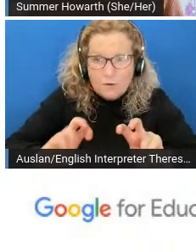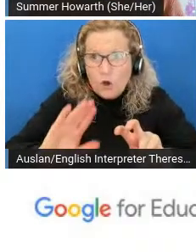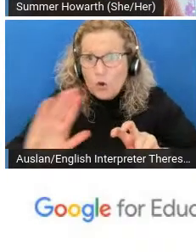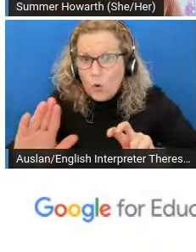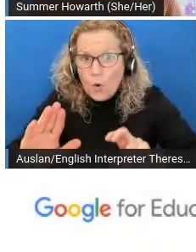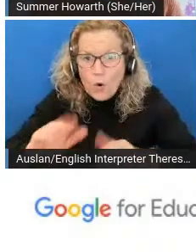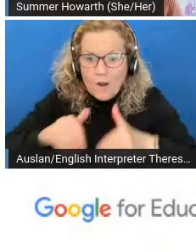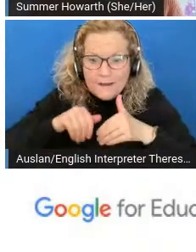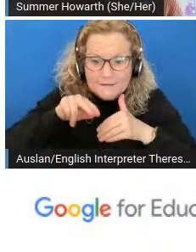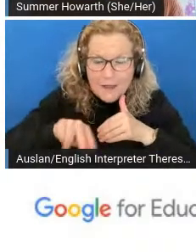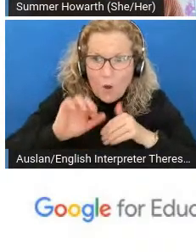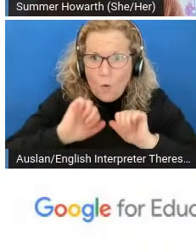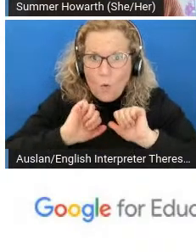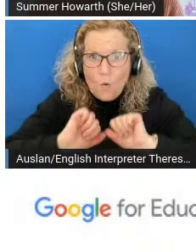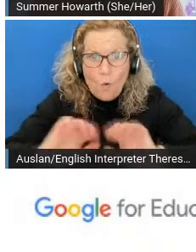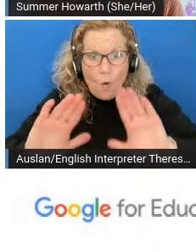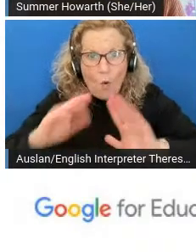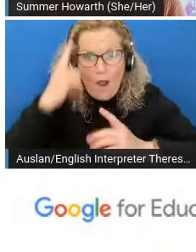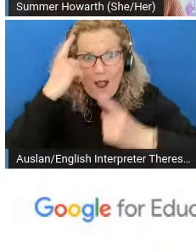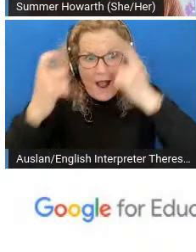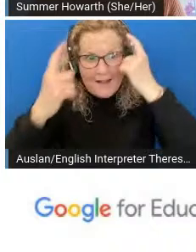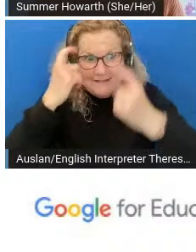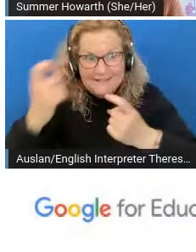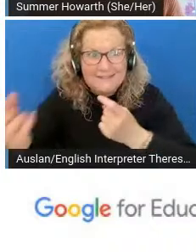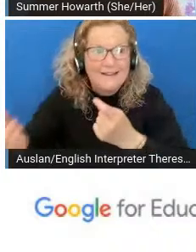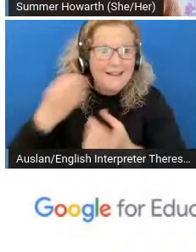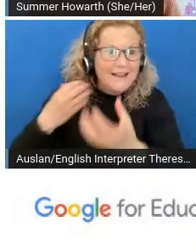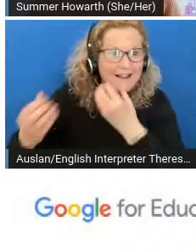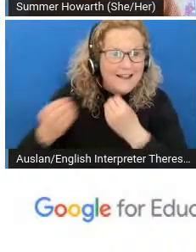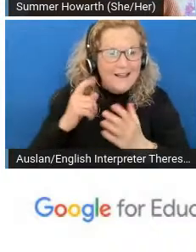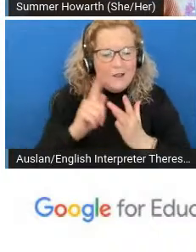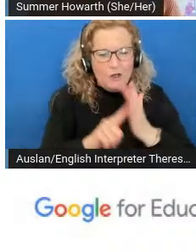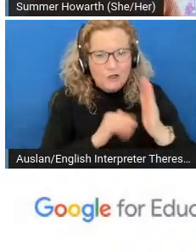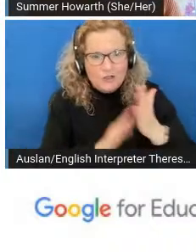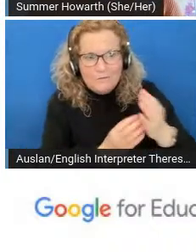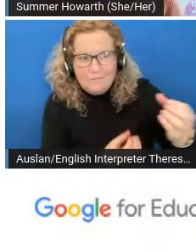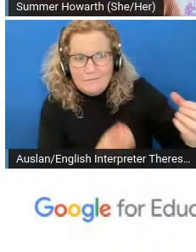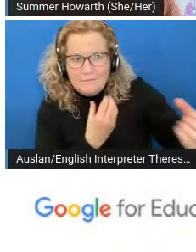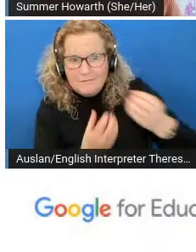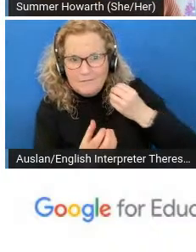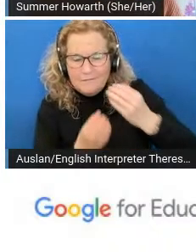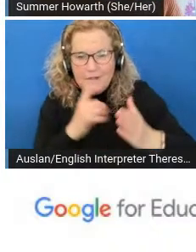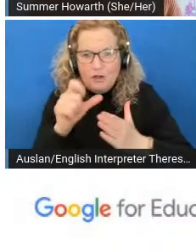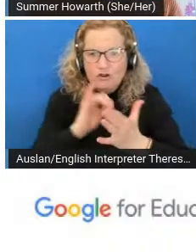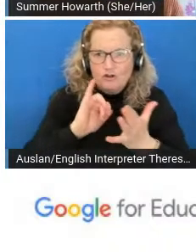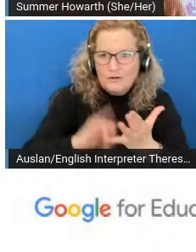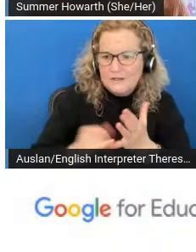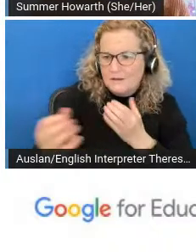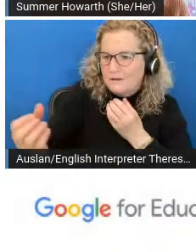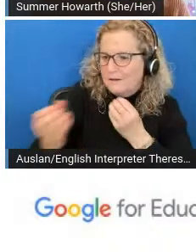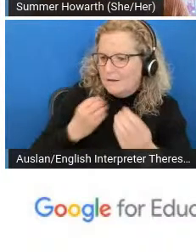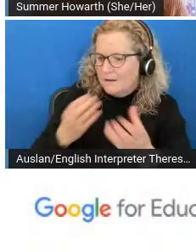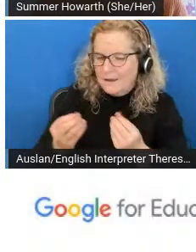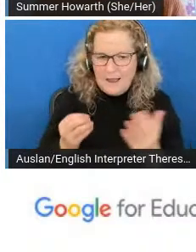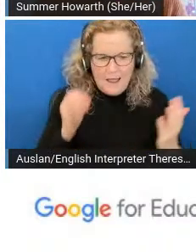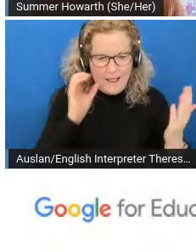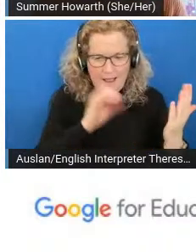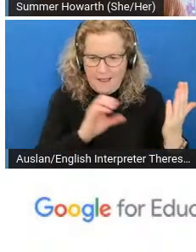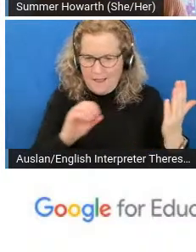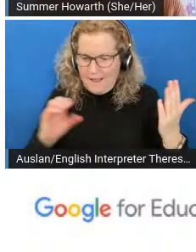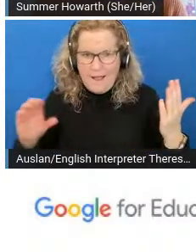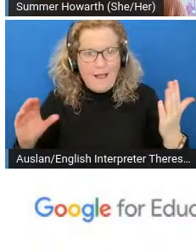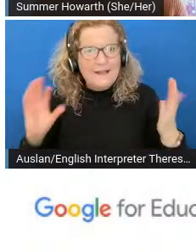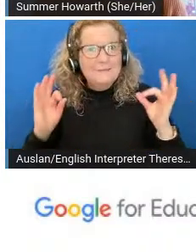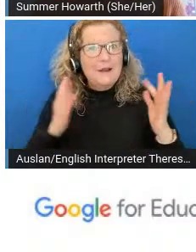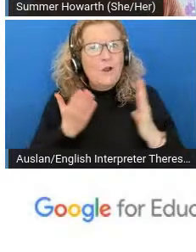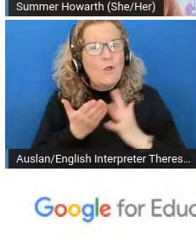ideas, the great examples that both Jim and Chris provide for us, particularly through those Google tools.